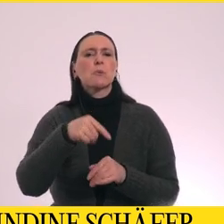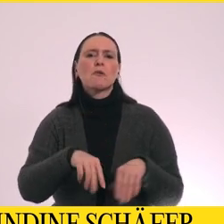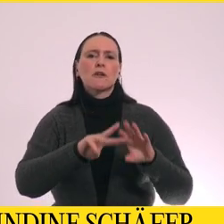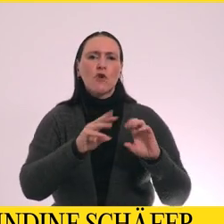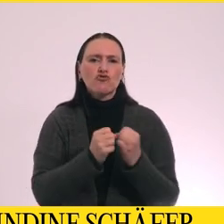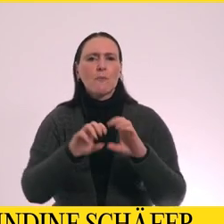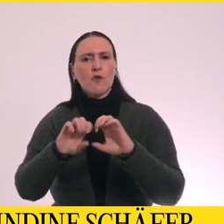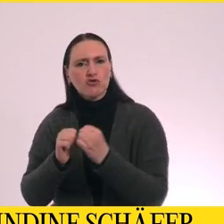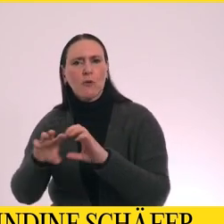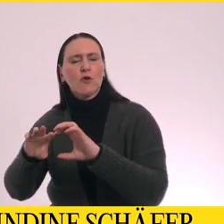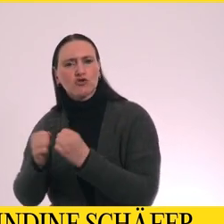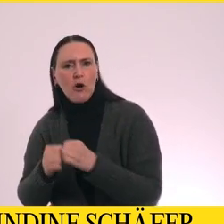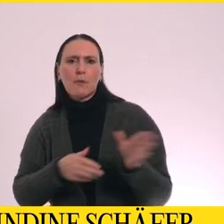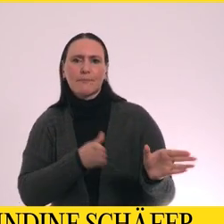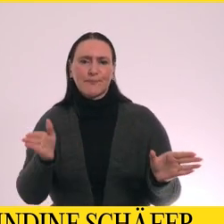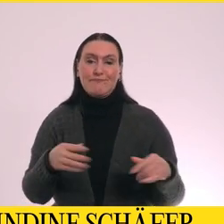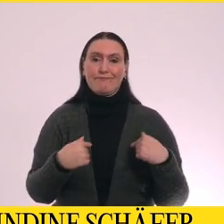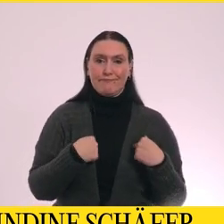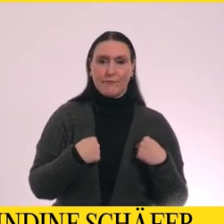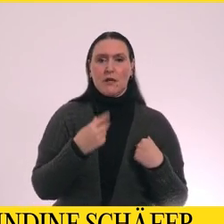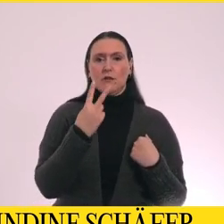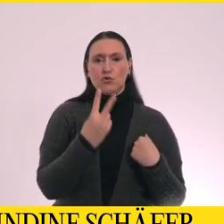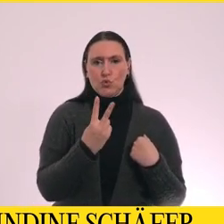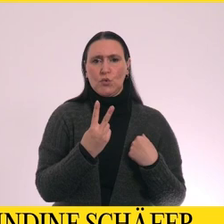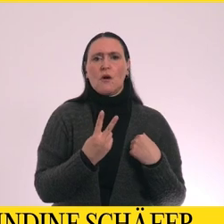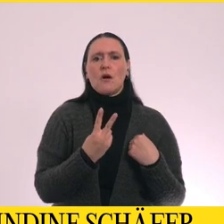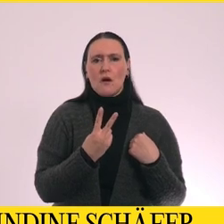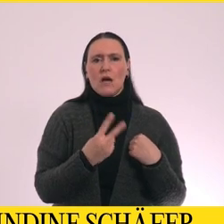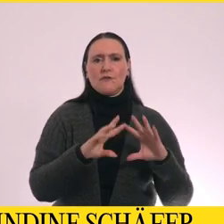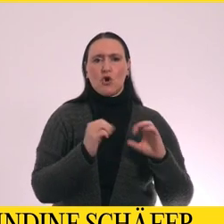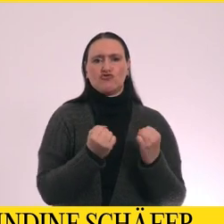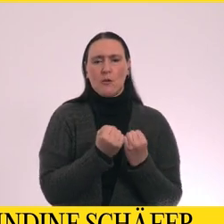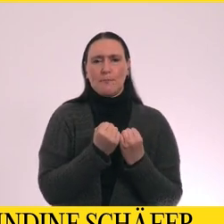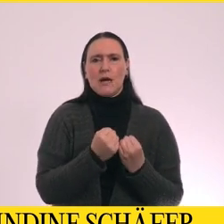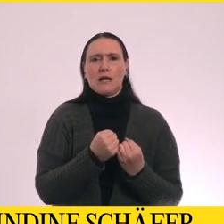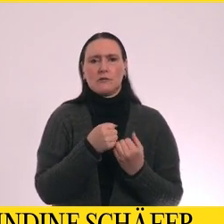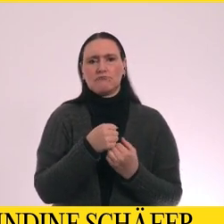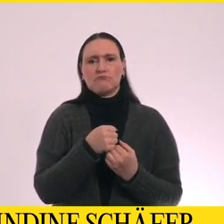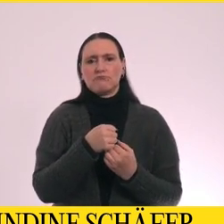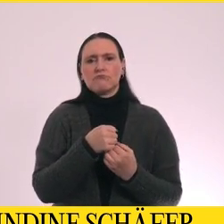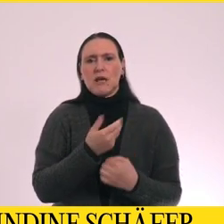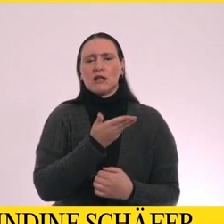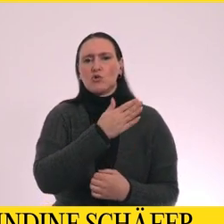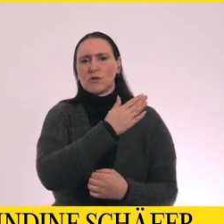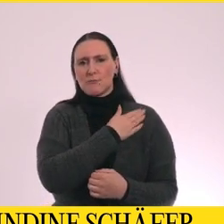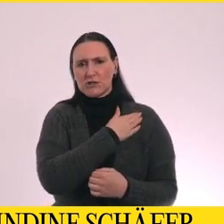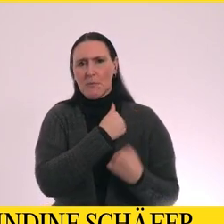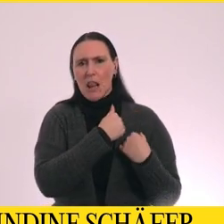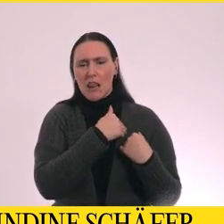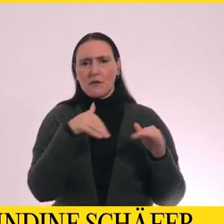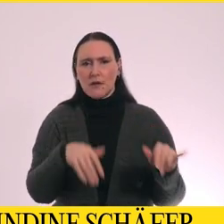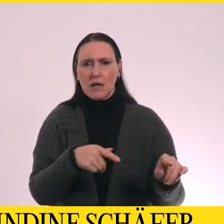right now I'm responsible for two workshops. One of them is about filmmaking, which I'm intending to launch very soon,